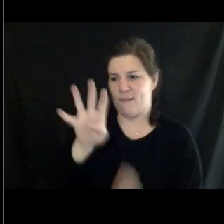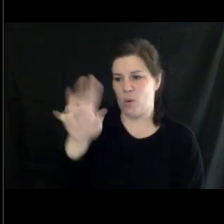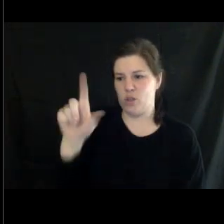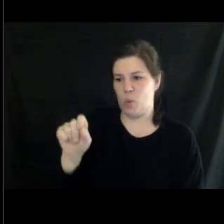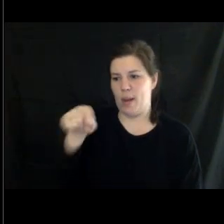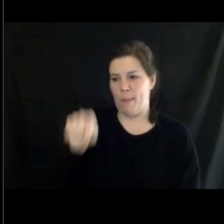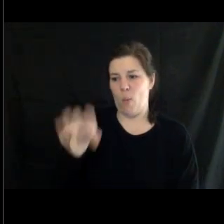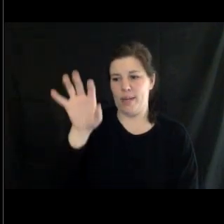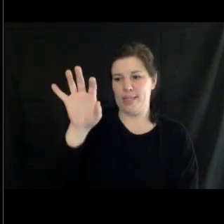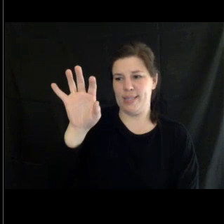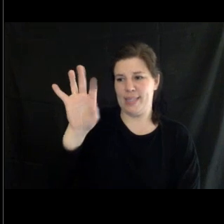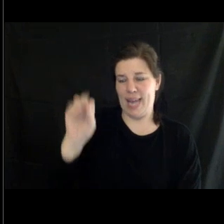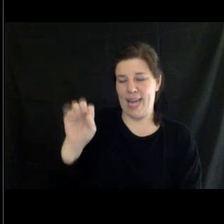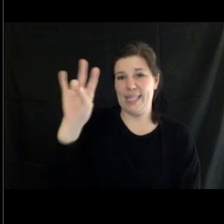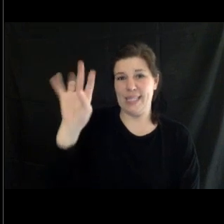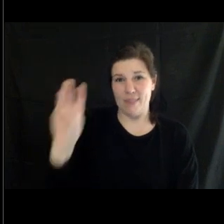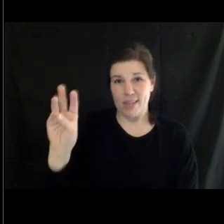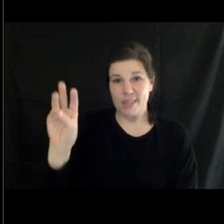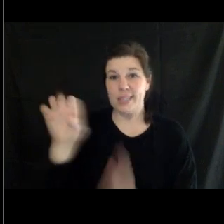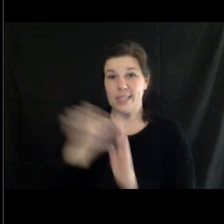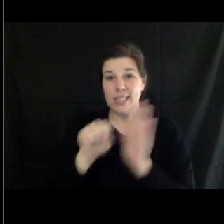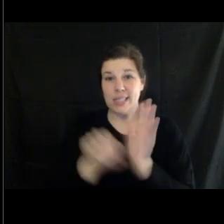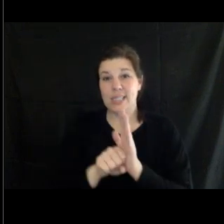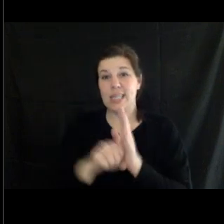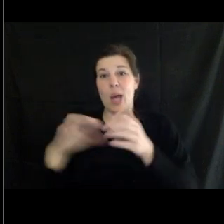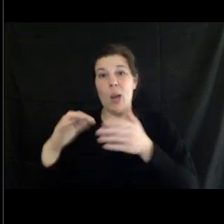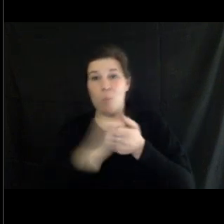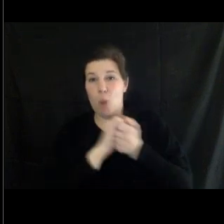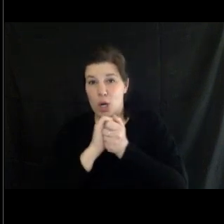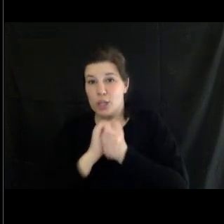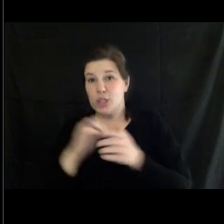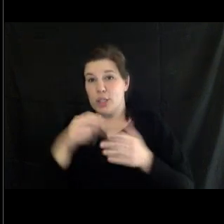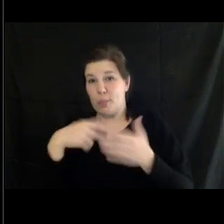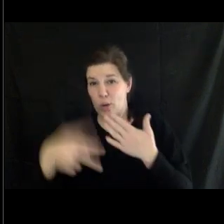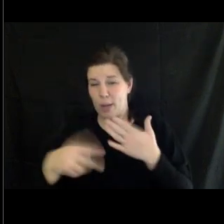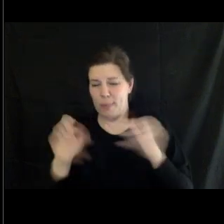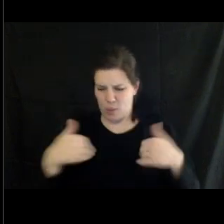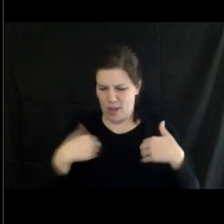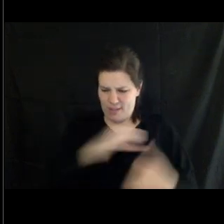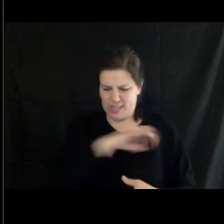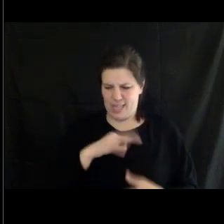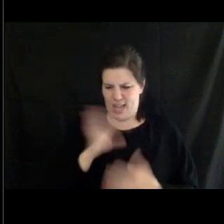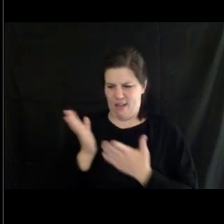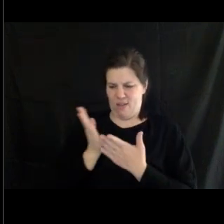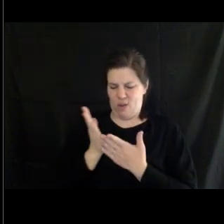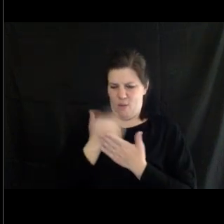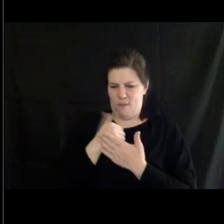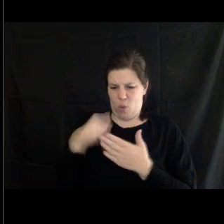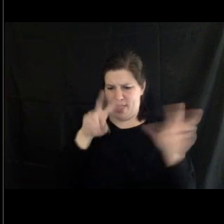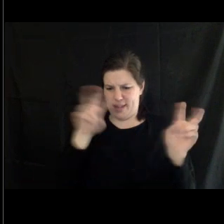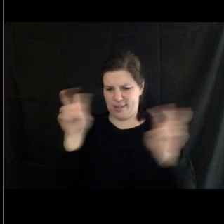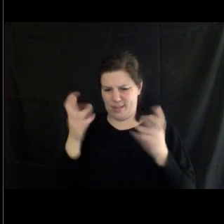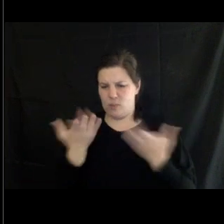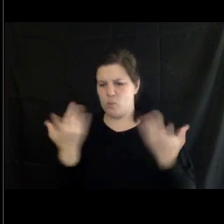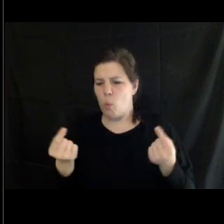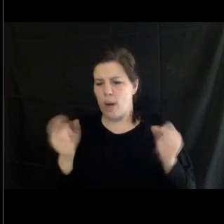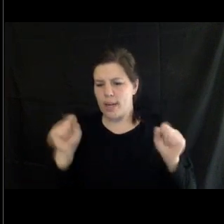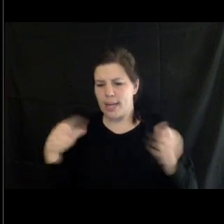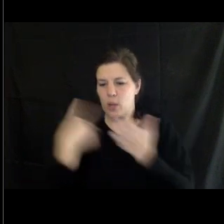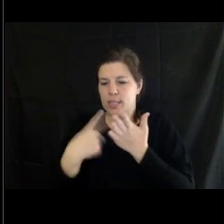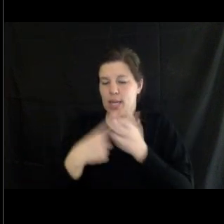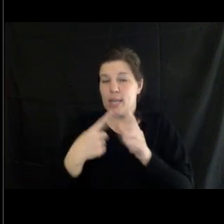Housing Initiatives Partnership Program. Can we have staff give us just a brief overview of this item and so we can make a discussion and a